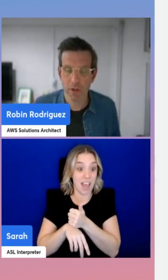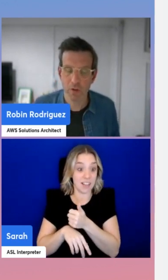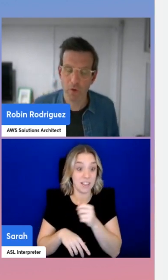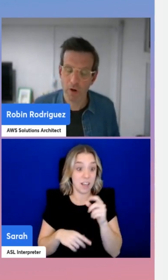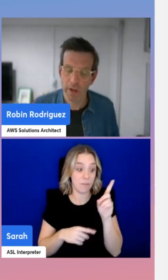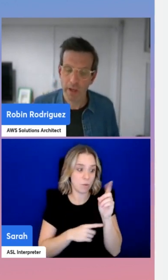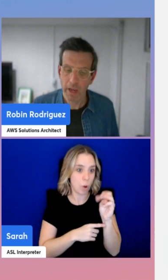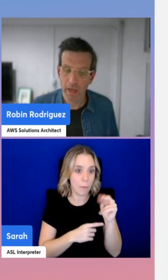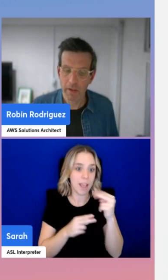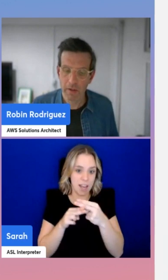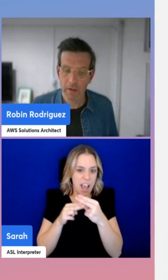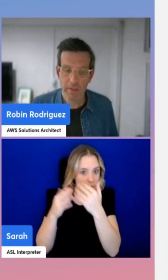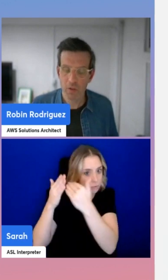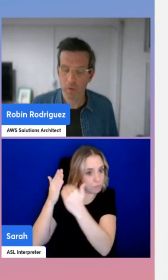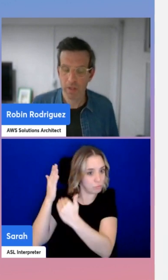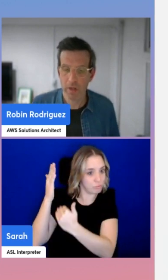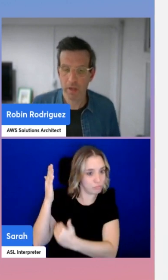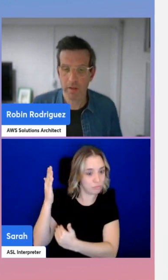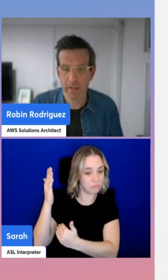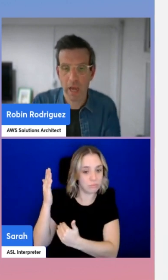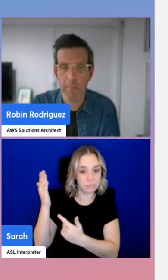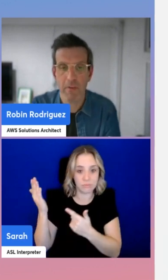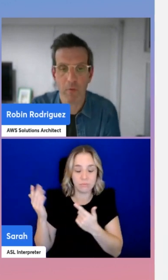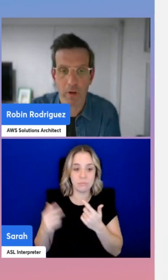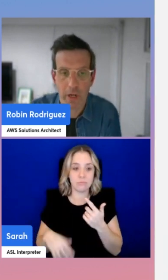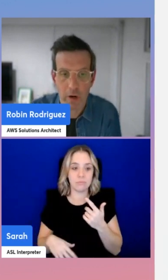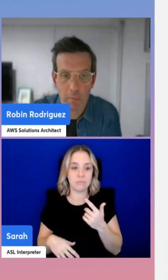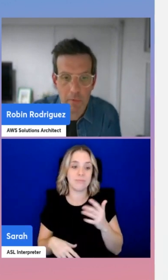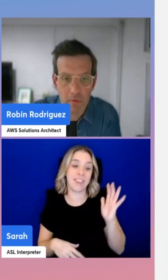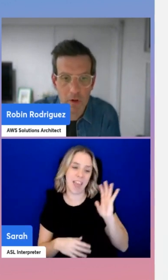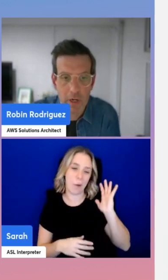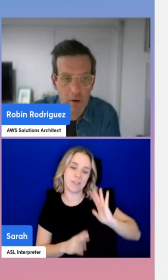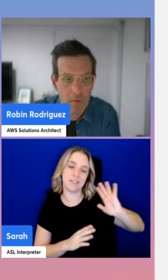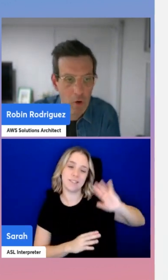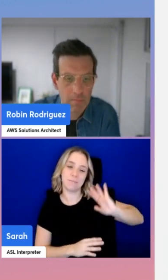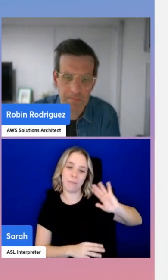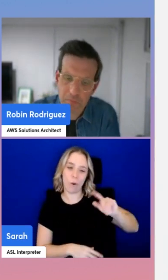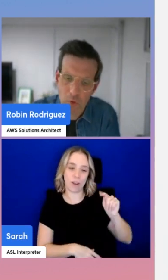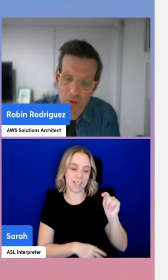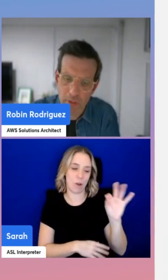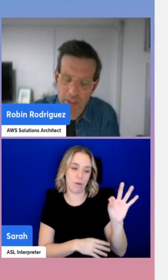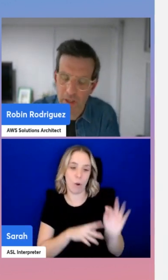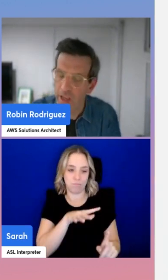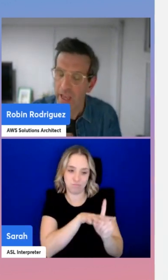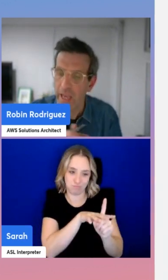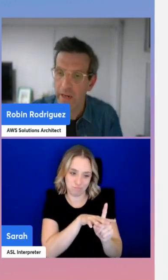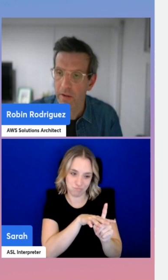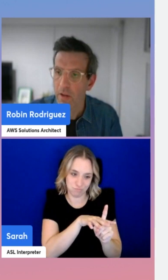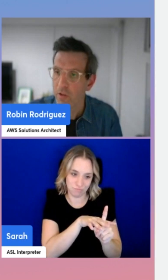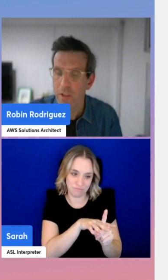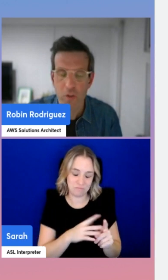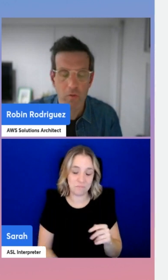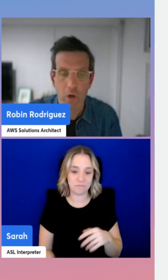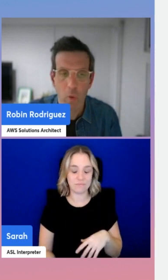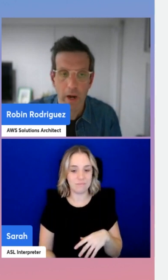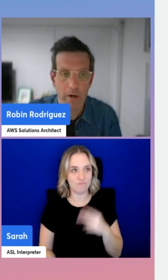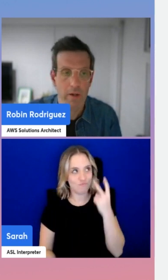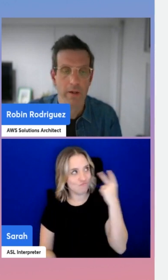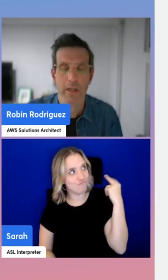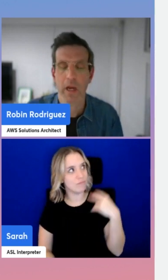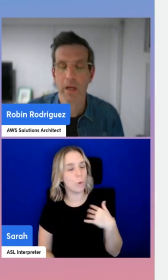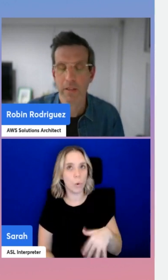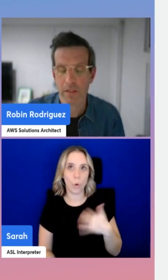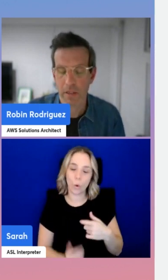names registered for. And this was in a time before Terraform was in place. And so this